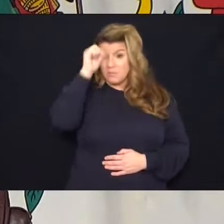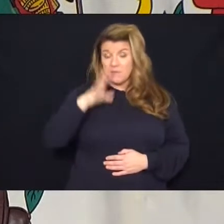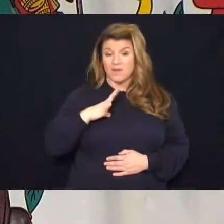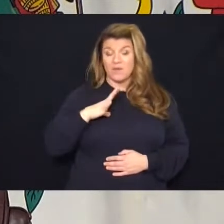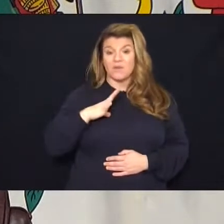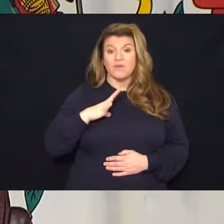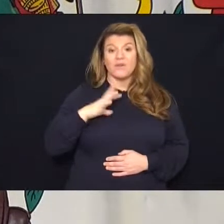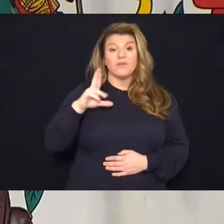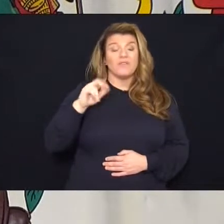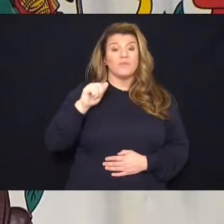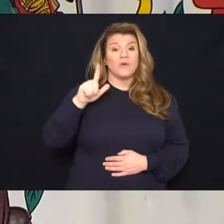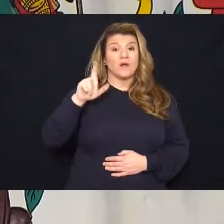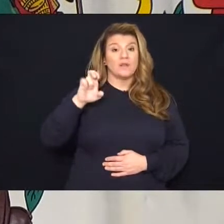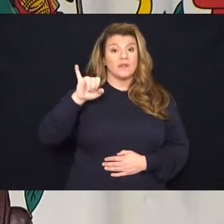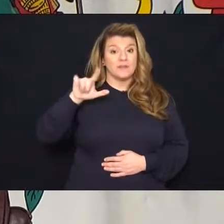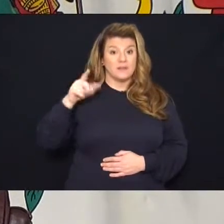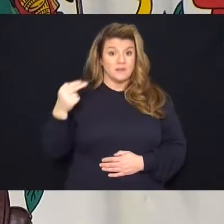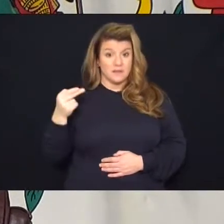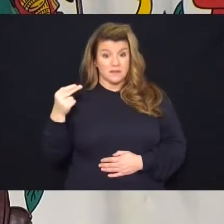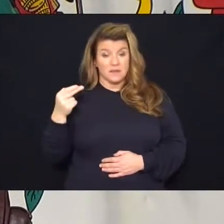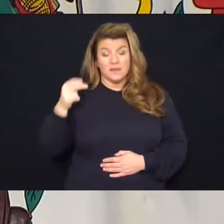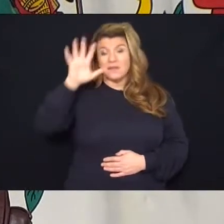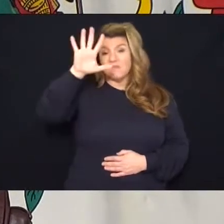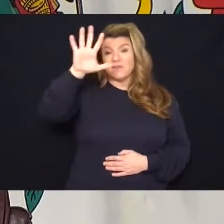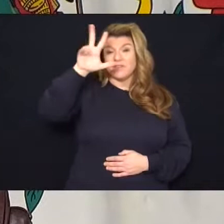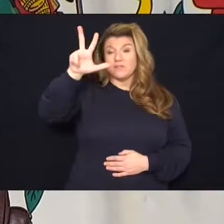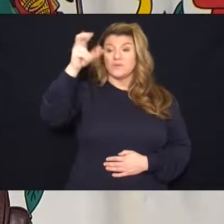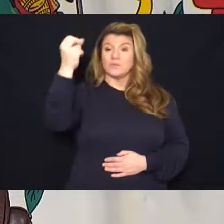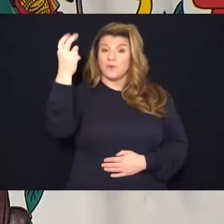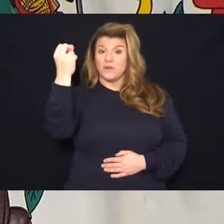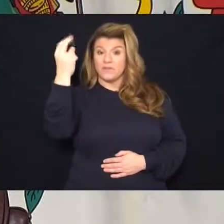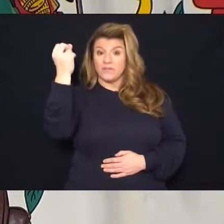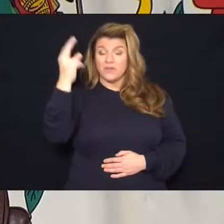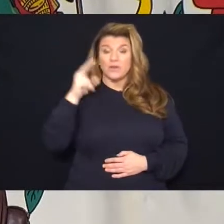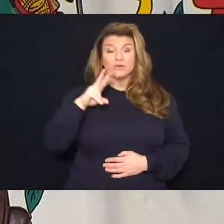from Raleigh County. The 5,312th death, a